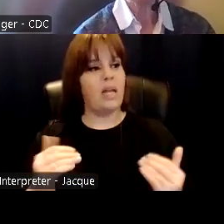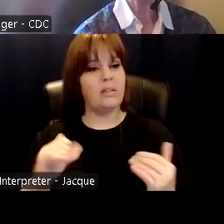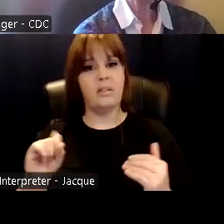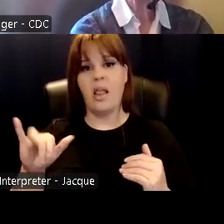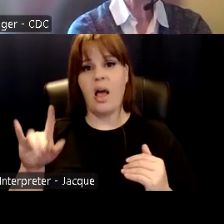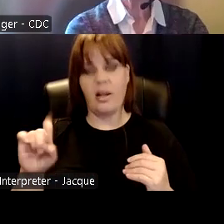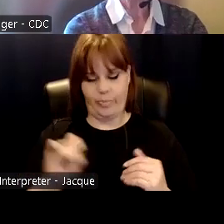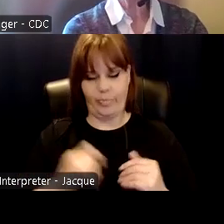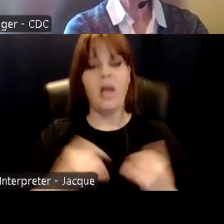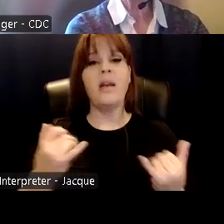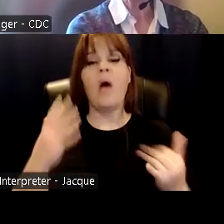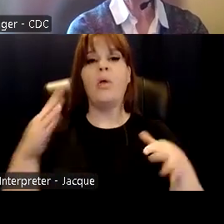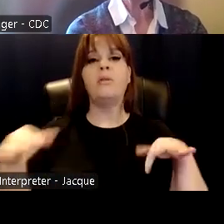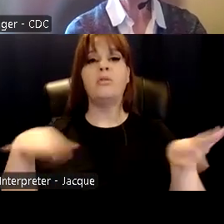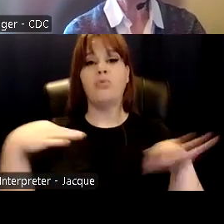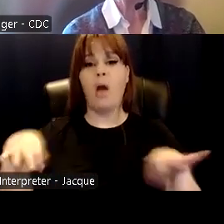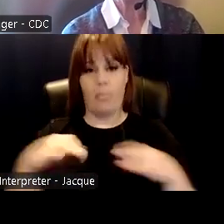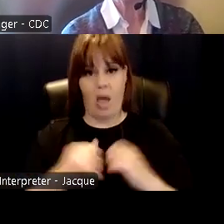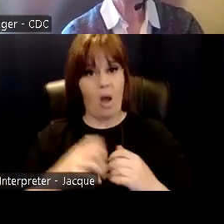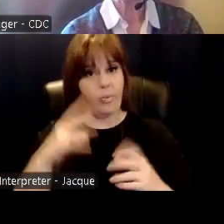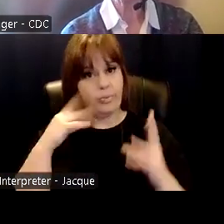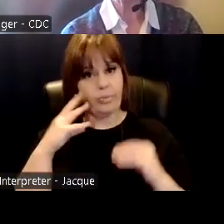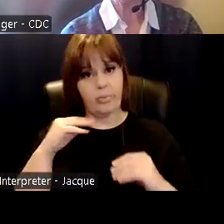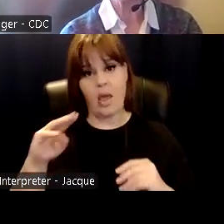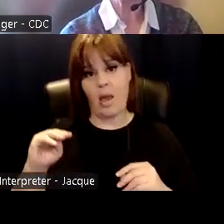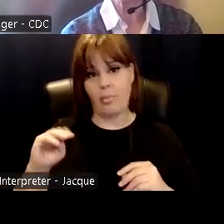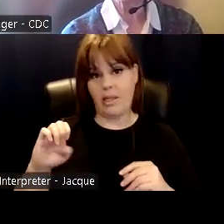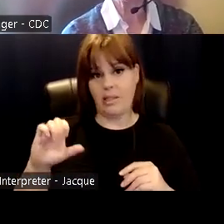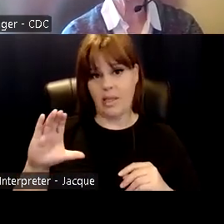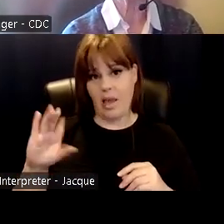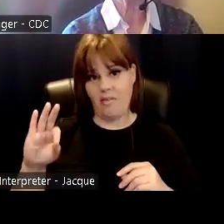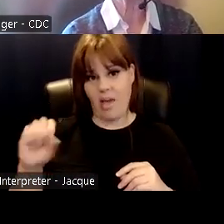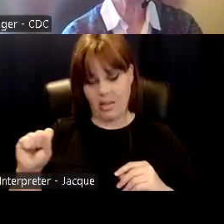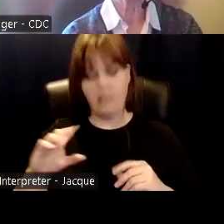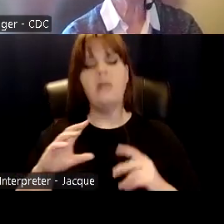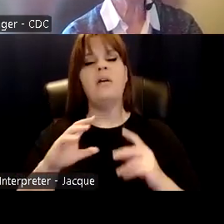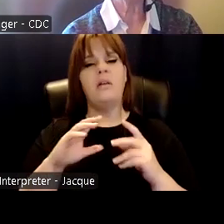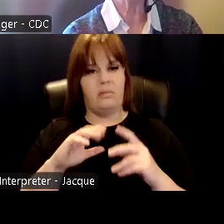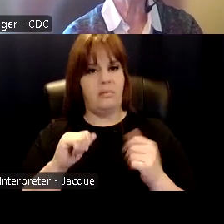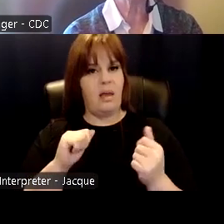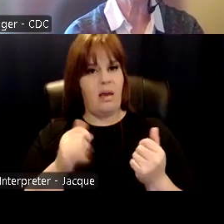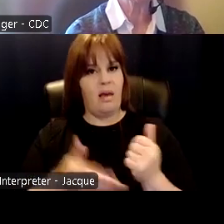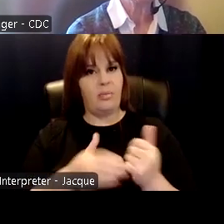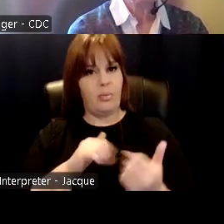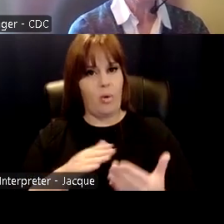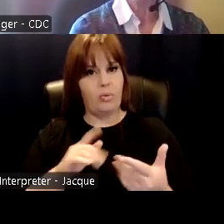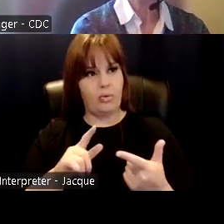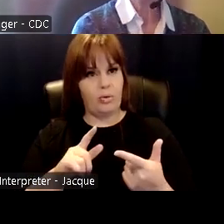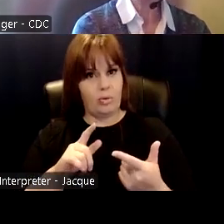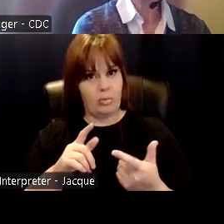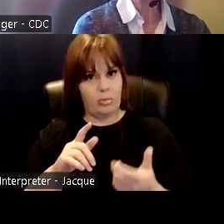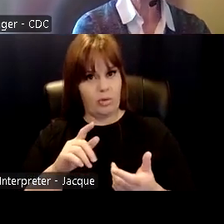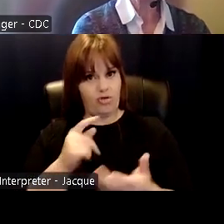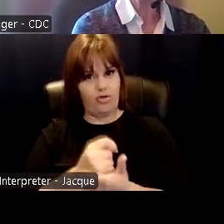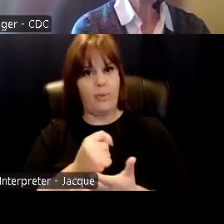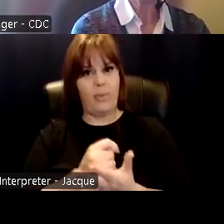I'm now going to describe how experience with ME/CFS helped and is helping the approach to long COVID patients. And